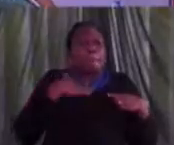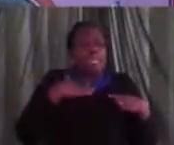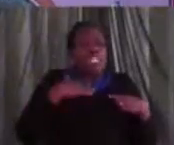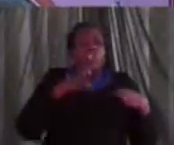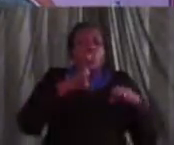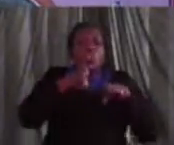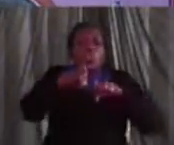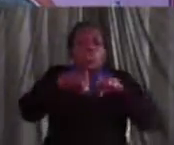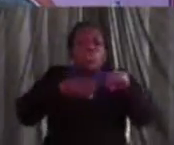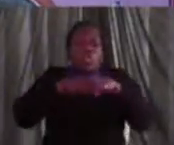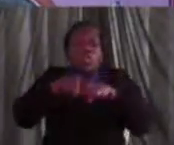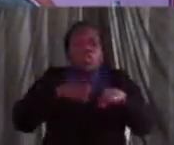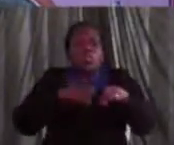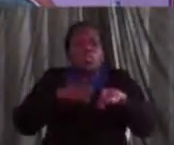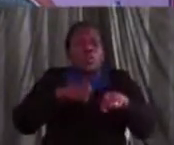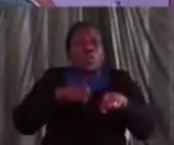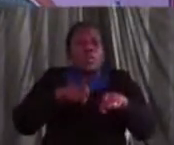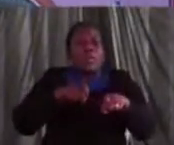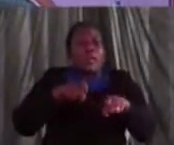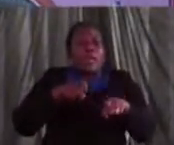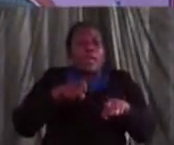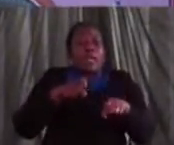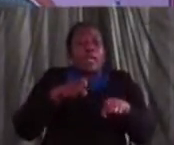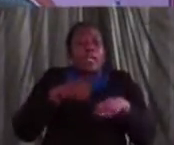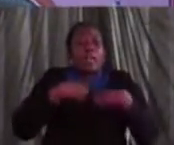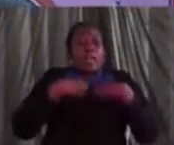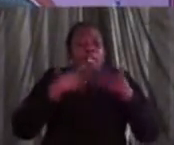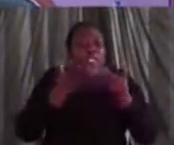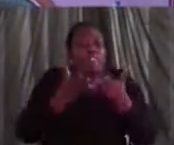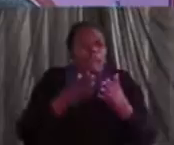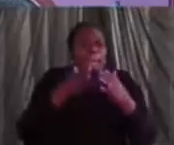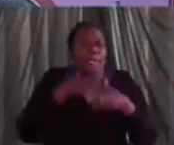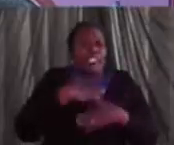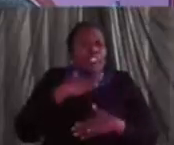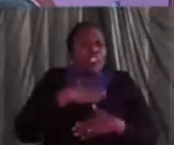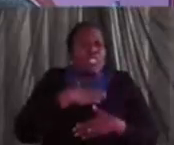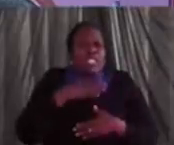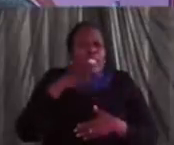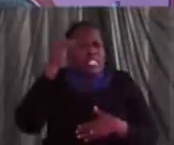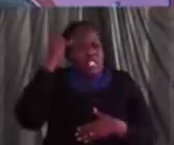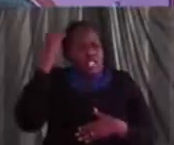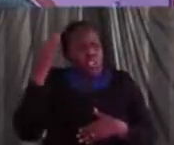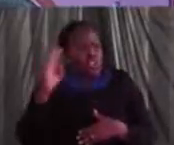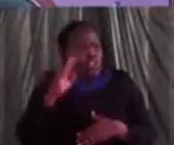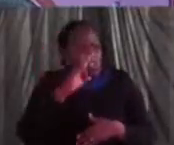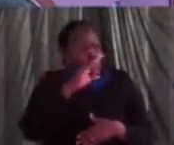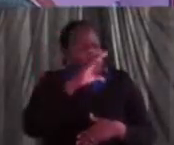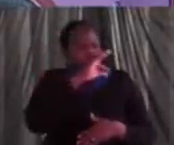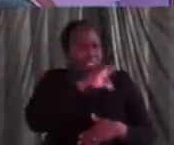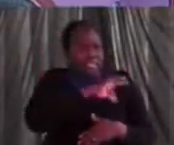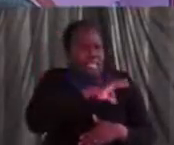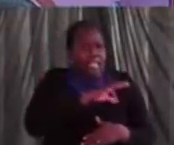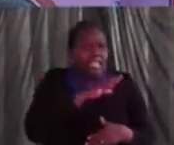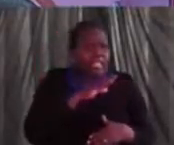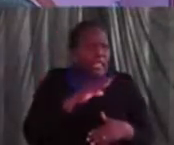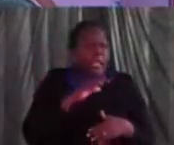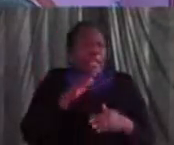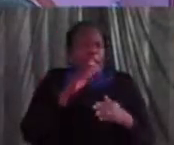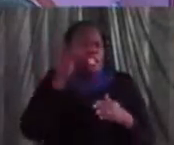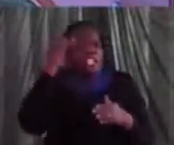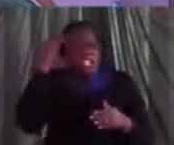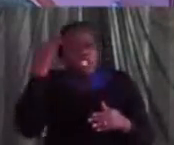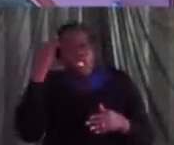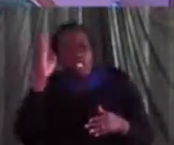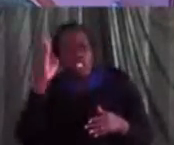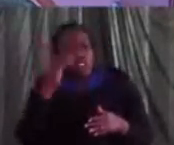construed World's declaration to be personal, and the issue of salary, the issue of bank account, the issue of